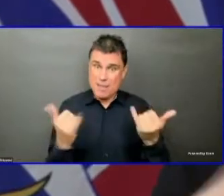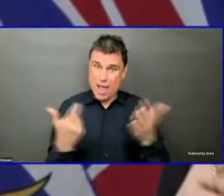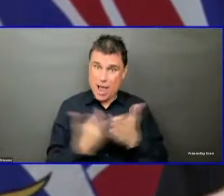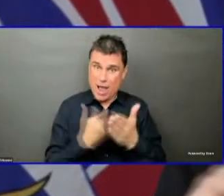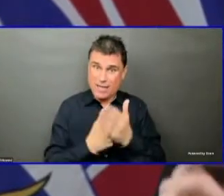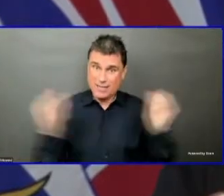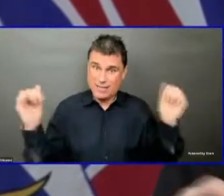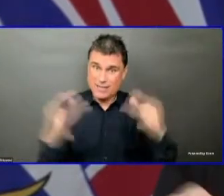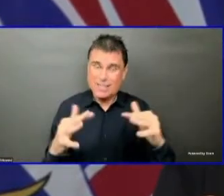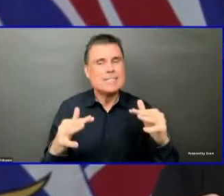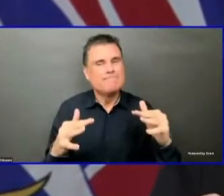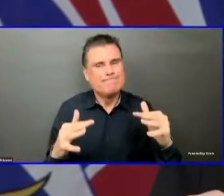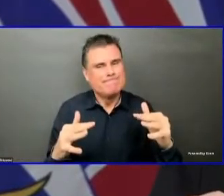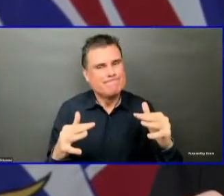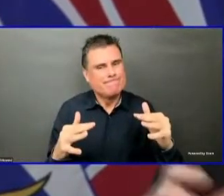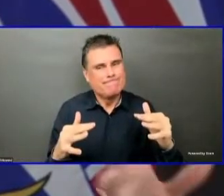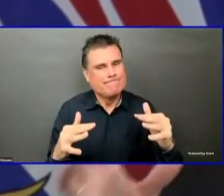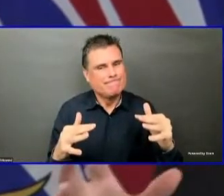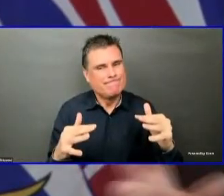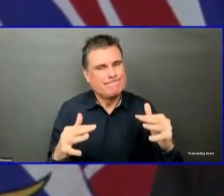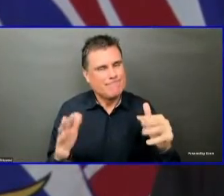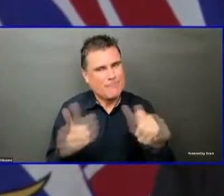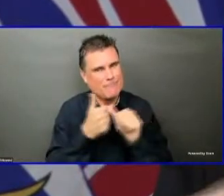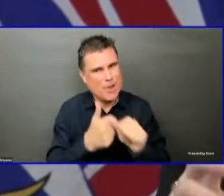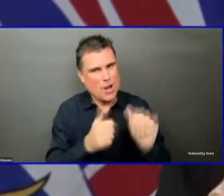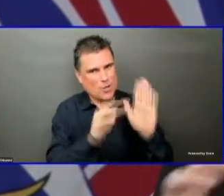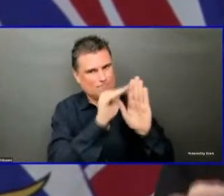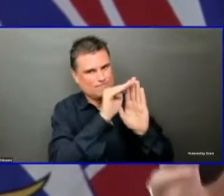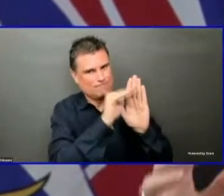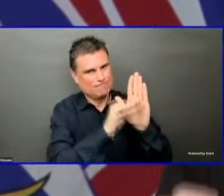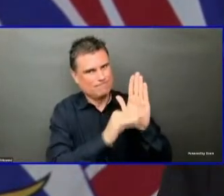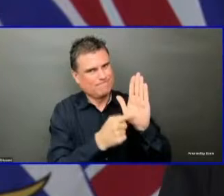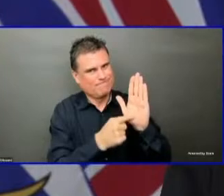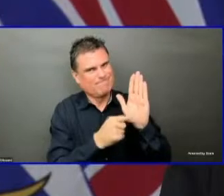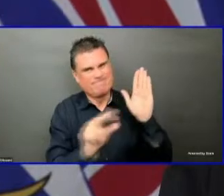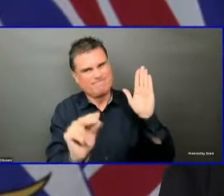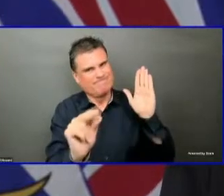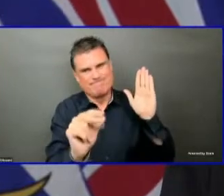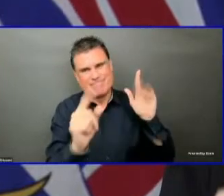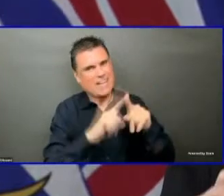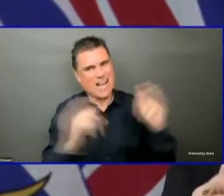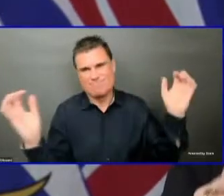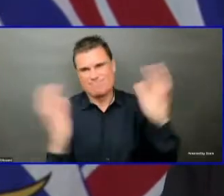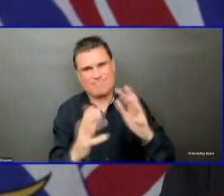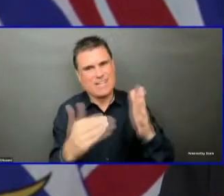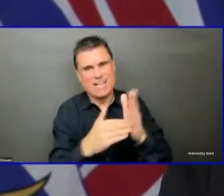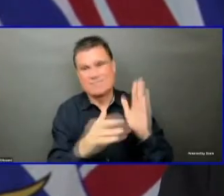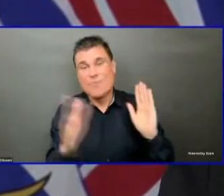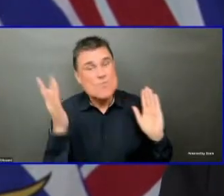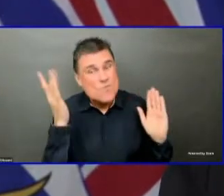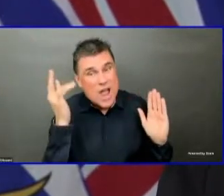now are about travel and about people coming from different areas together. My